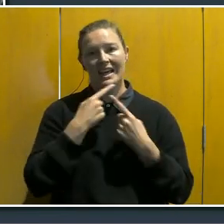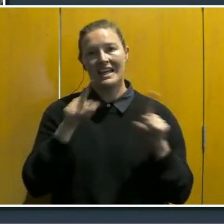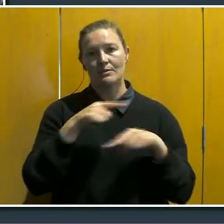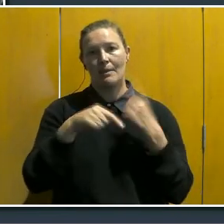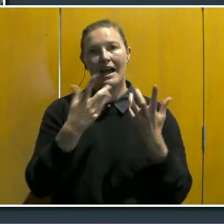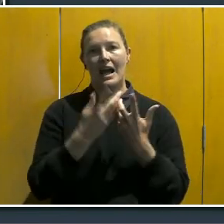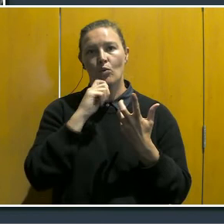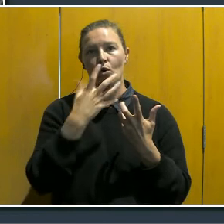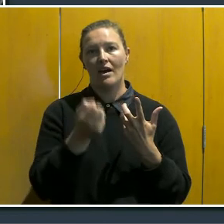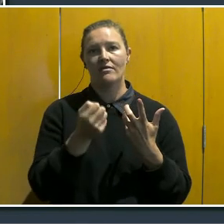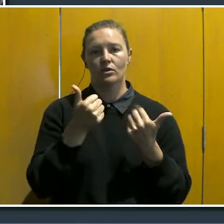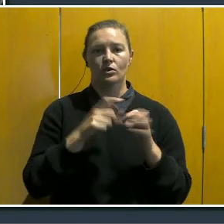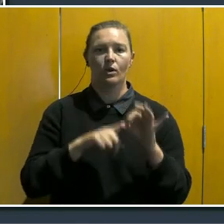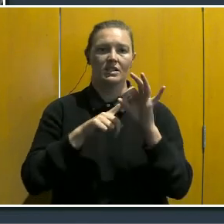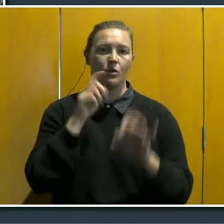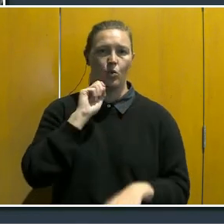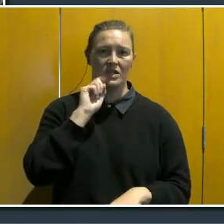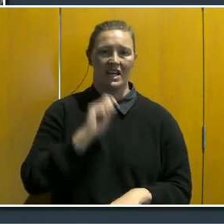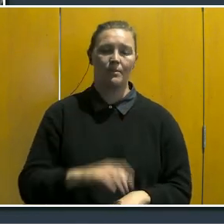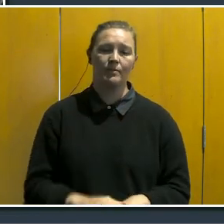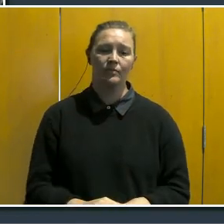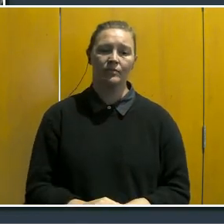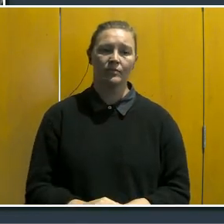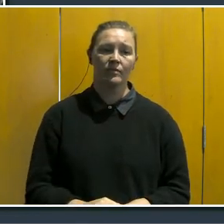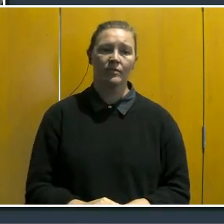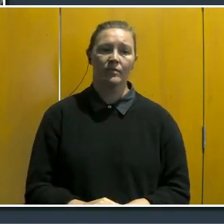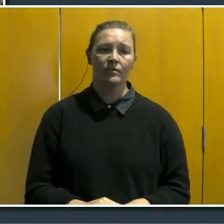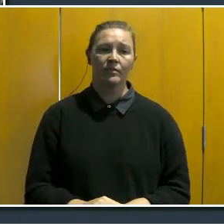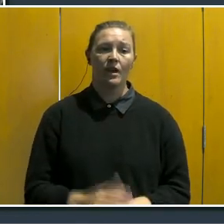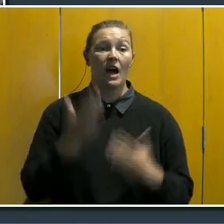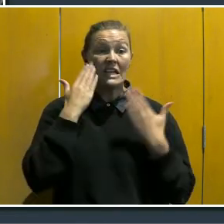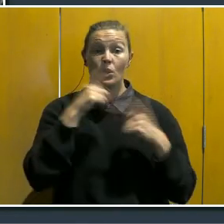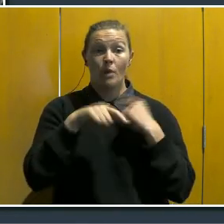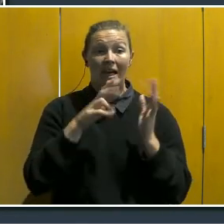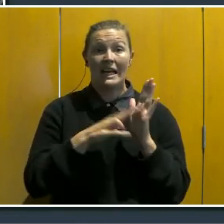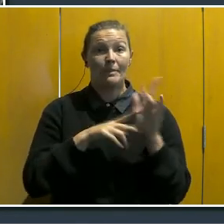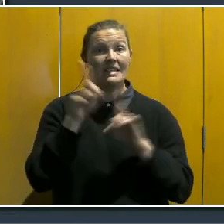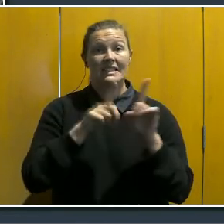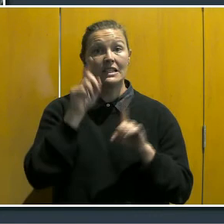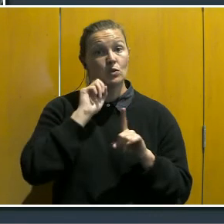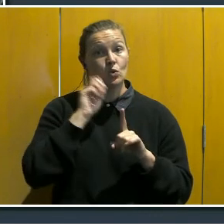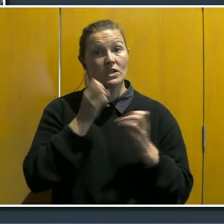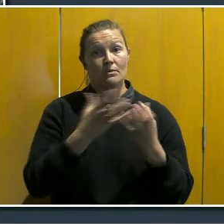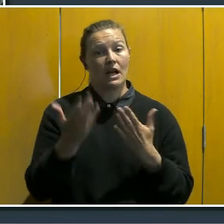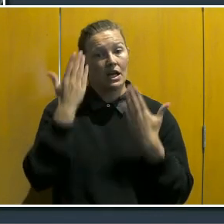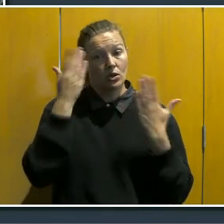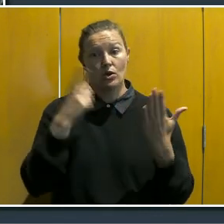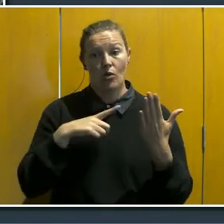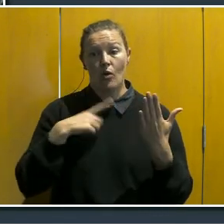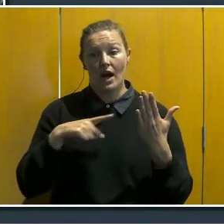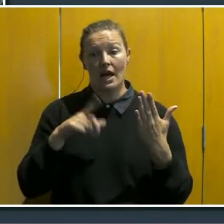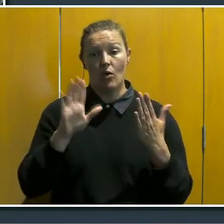going to get first world water. I have no knowledge of Napier City's water supply, but I cannot understand why every property in the city is not